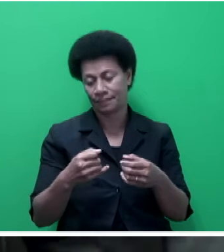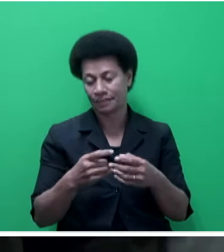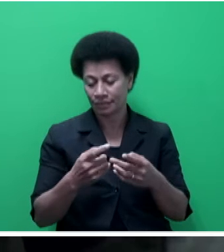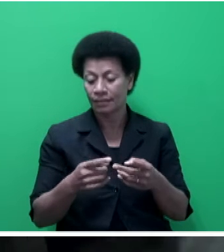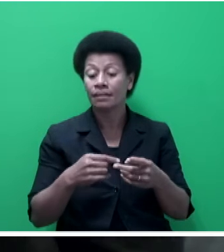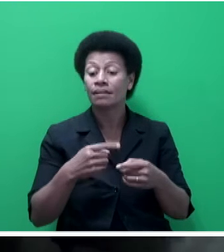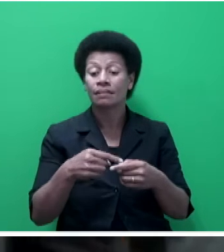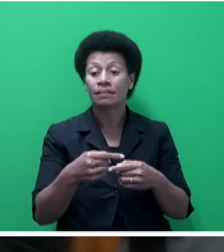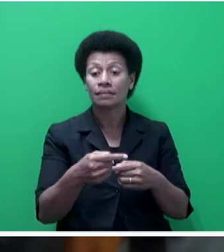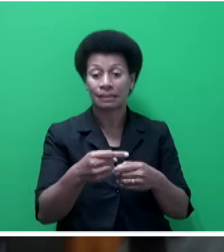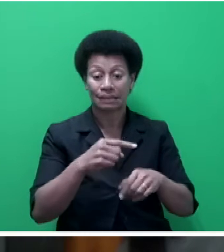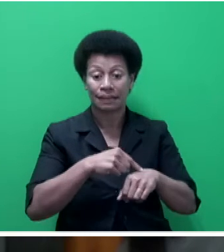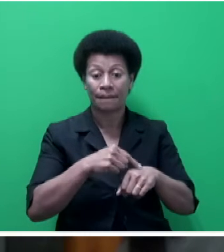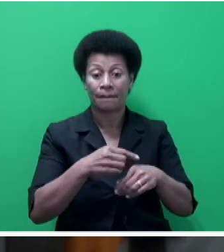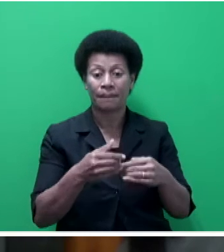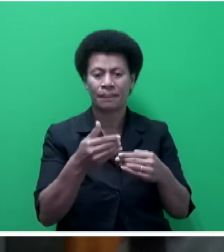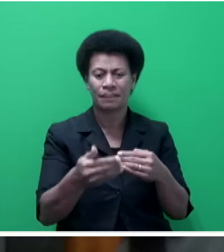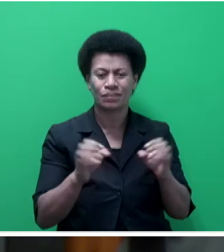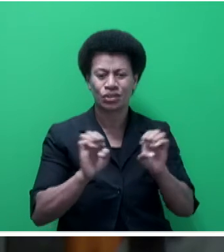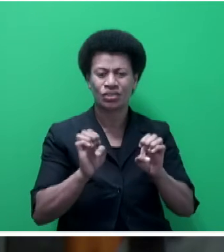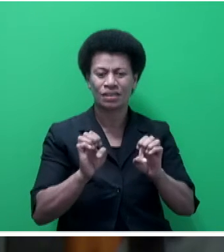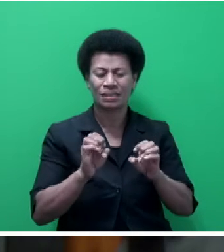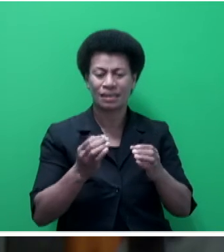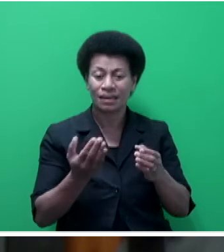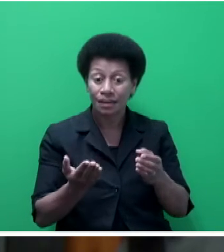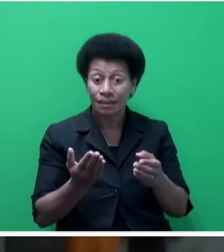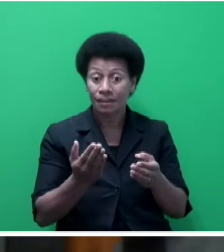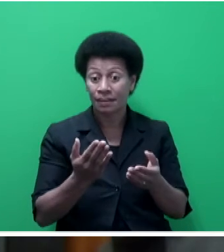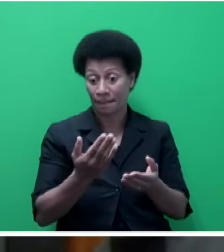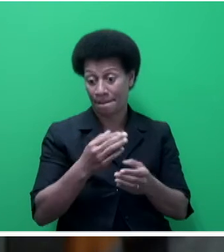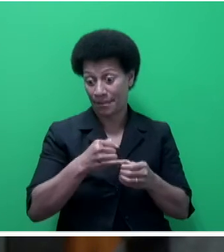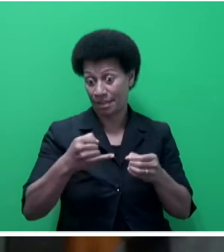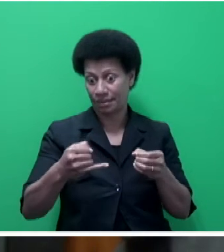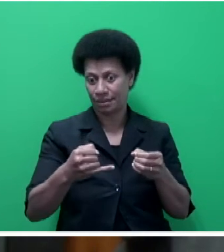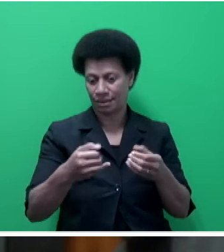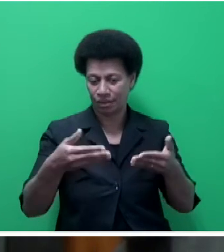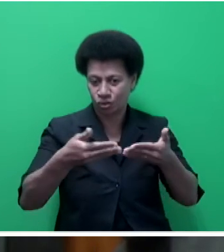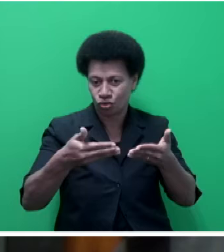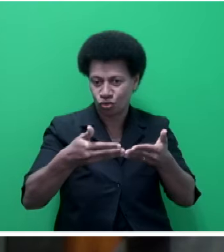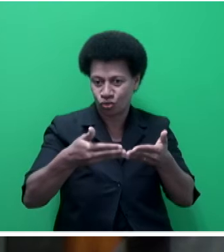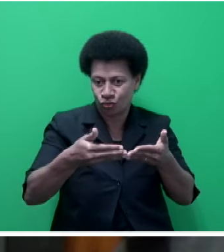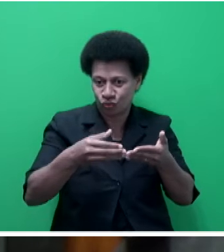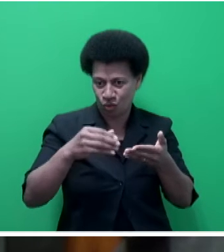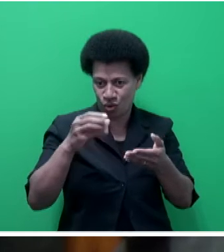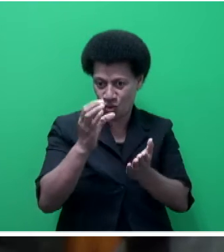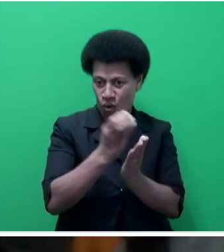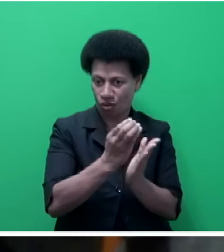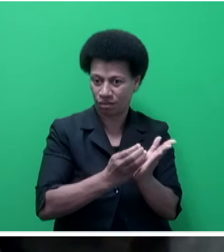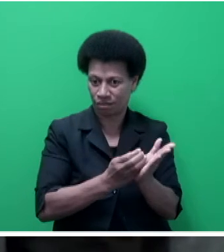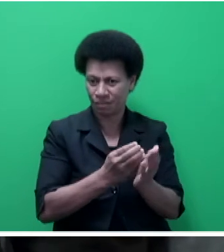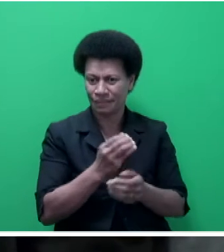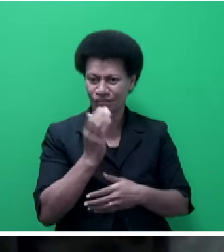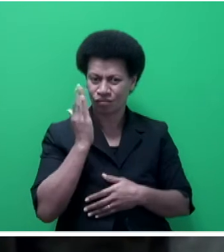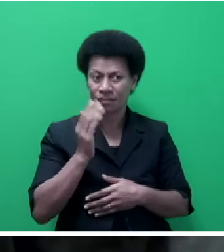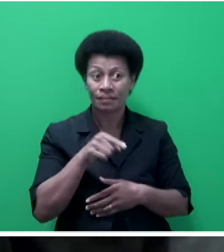time went on, emergency medicine was actually introduced. And 5 years ago, Honourable Speaker, we did not have any local specialists in